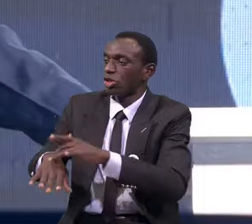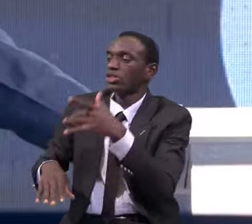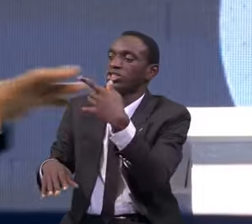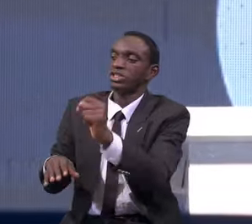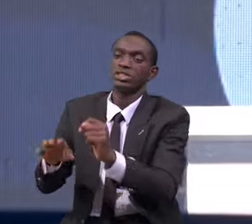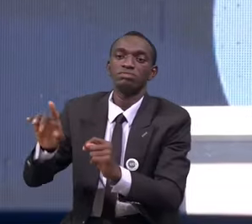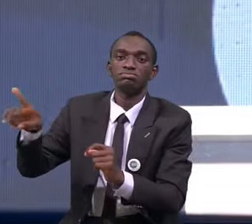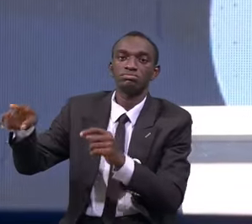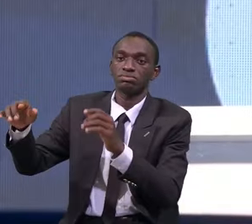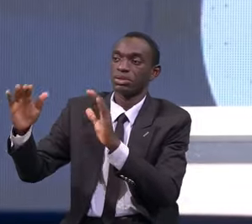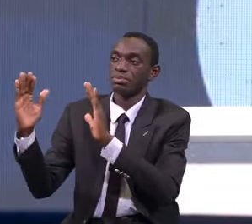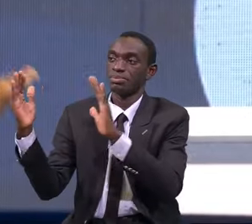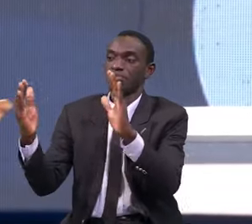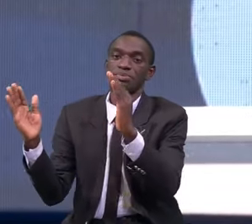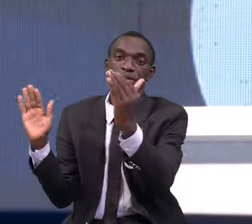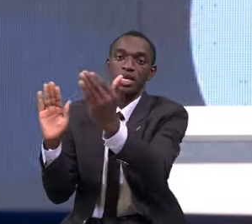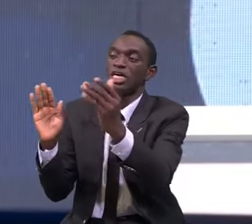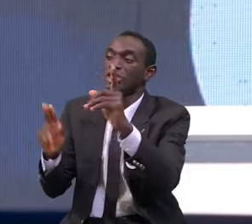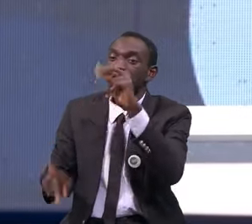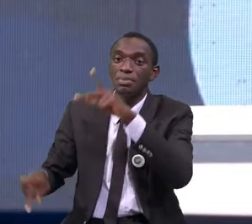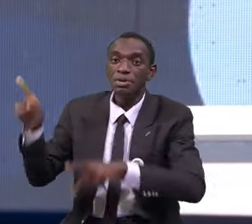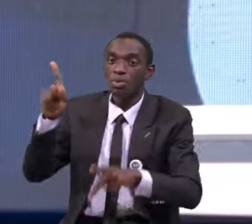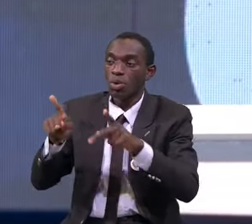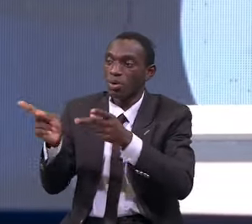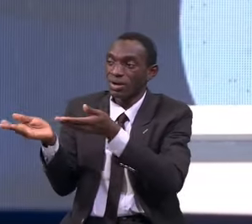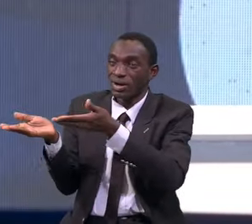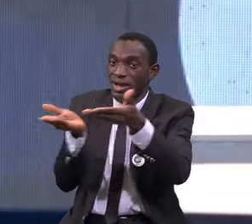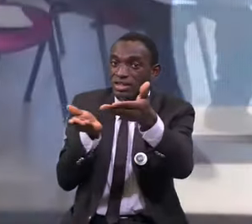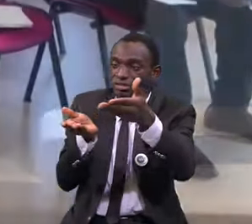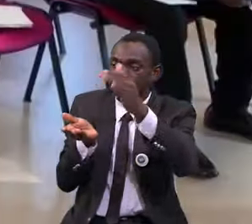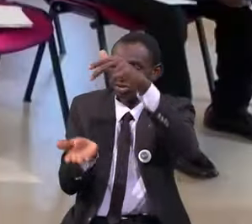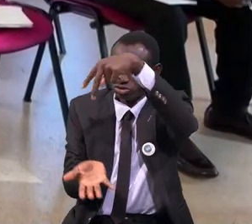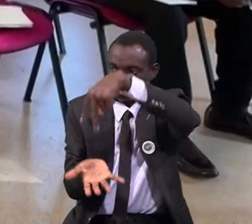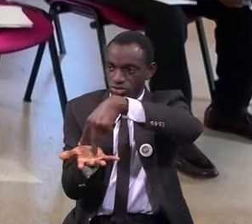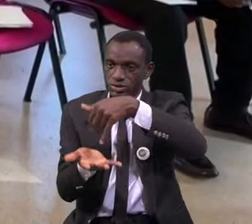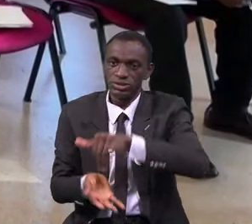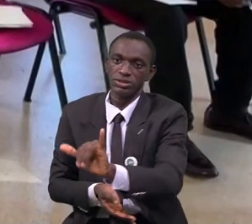And they that bear him stood still.